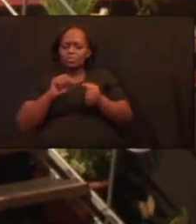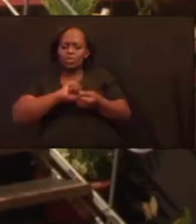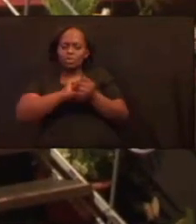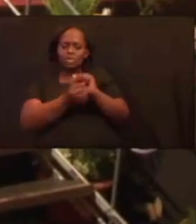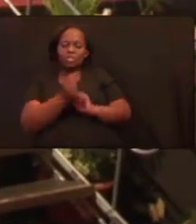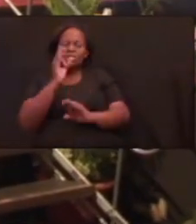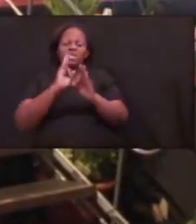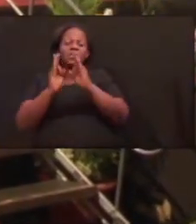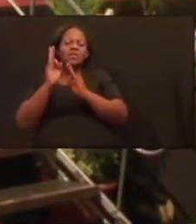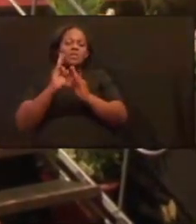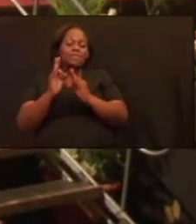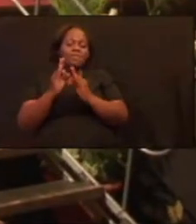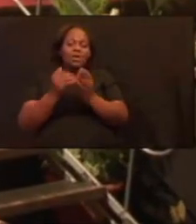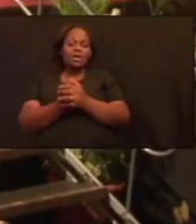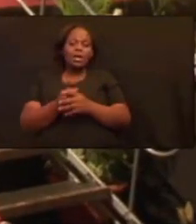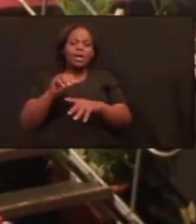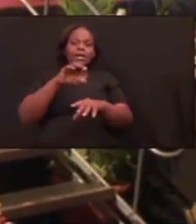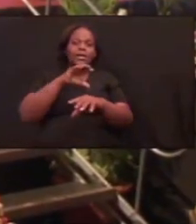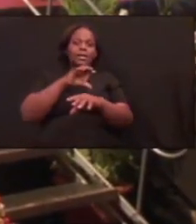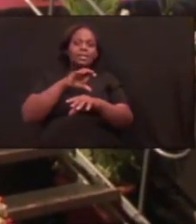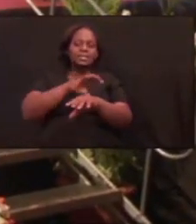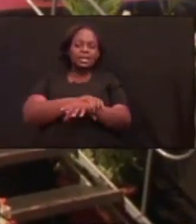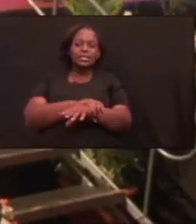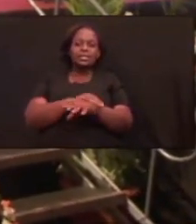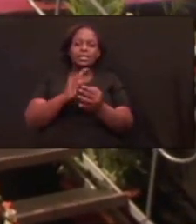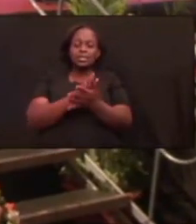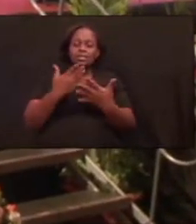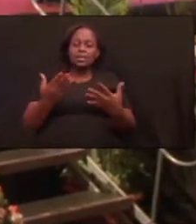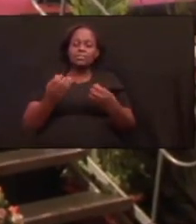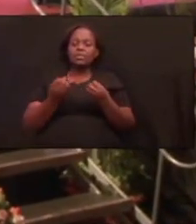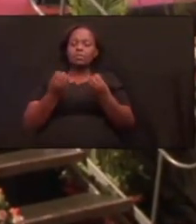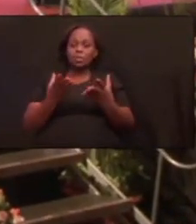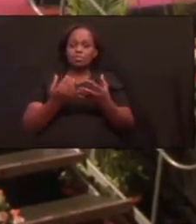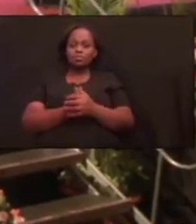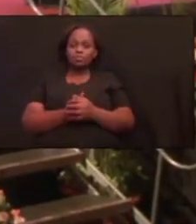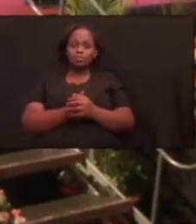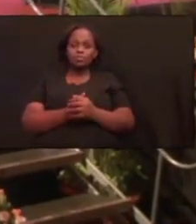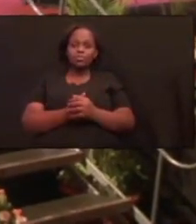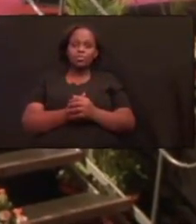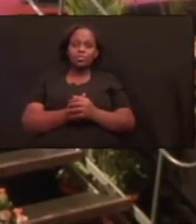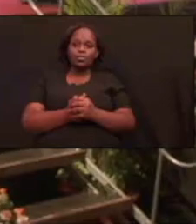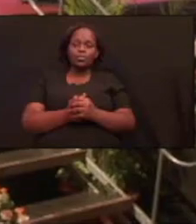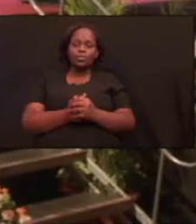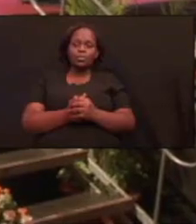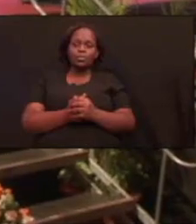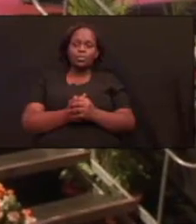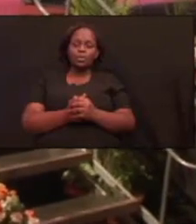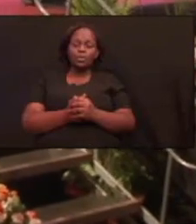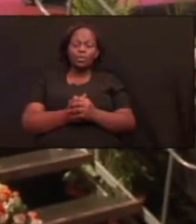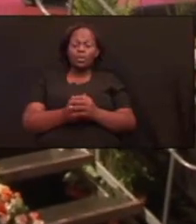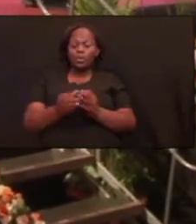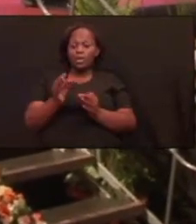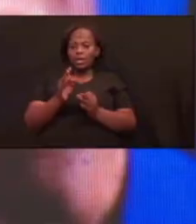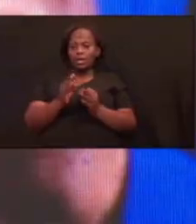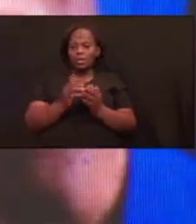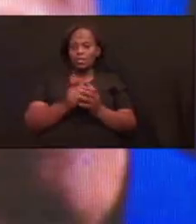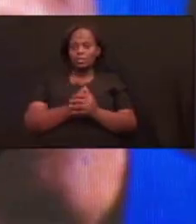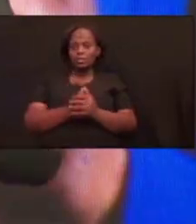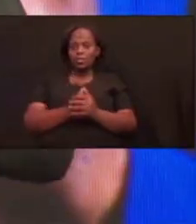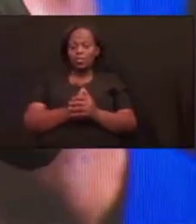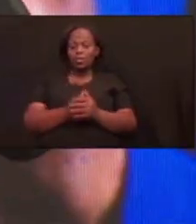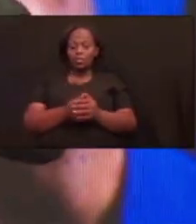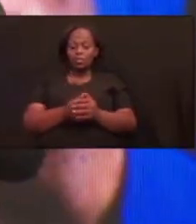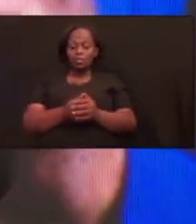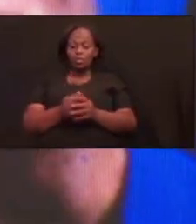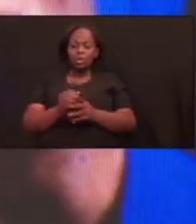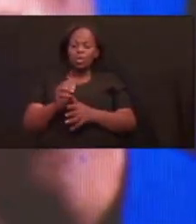And by obeying that restriction to honor his voice, I will excel in a certain way. Chances are excellent that when you come to ask